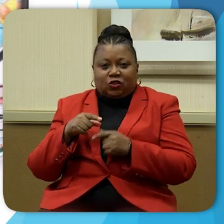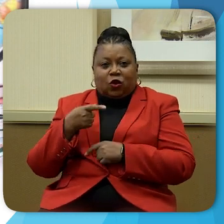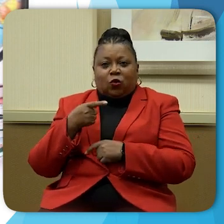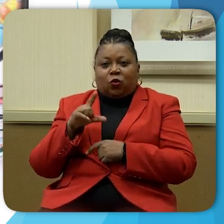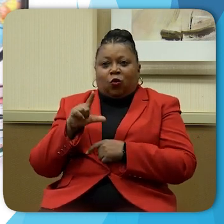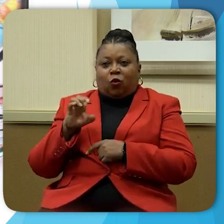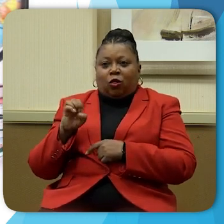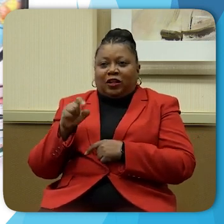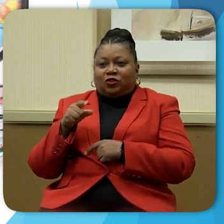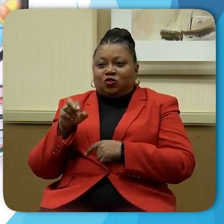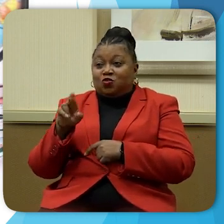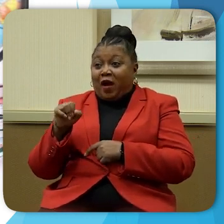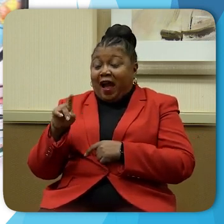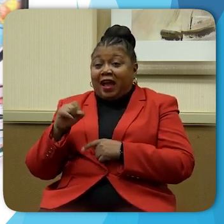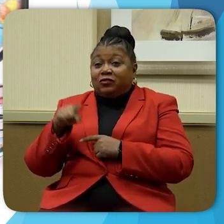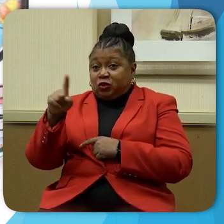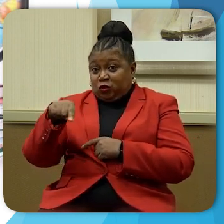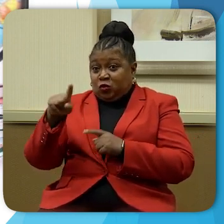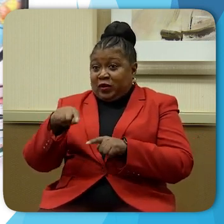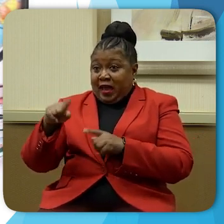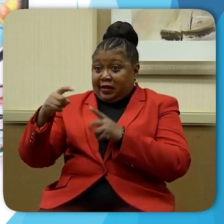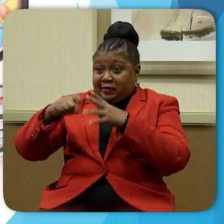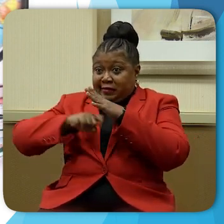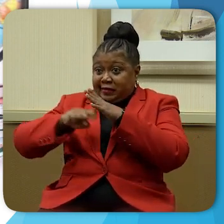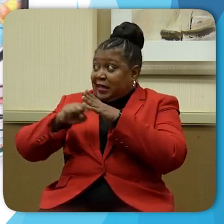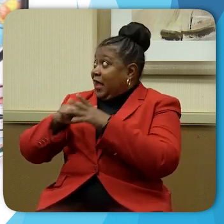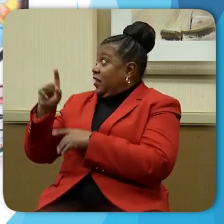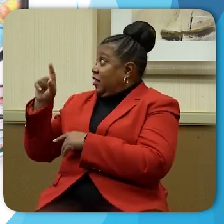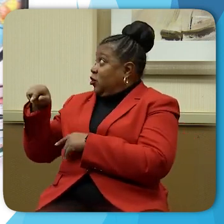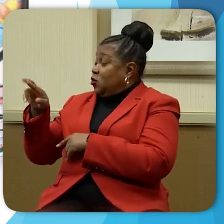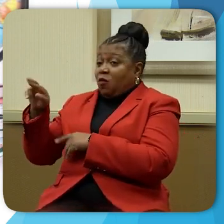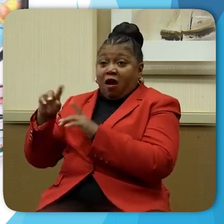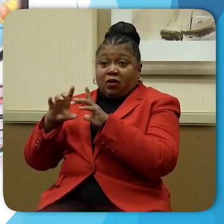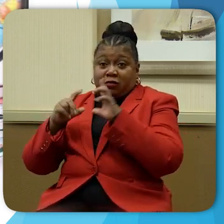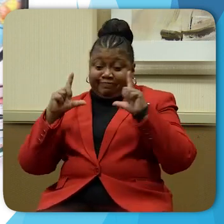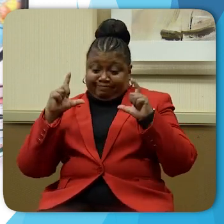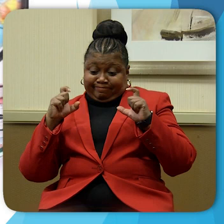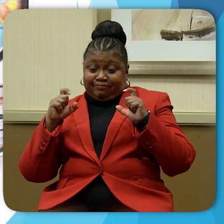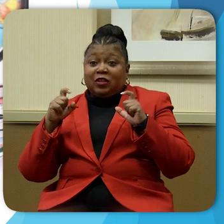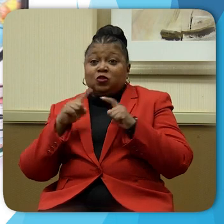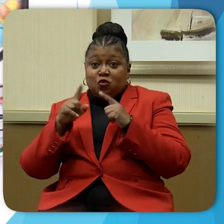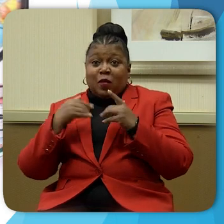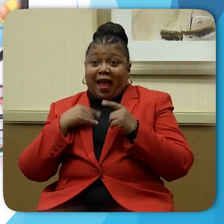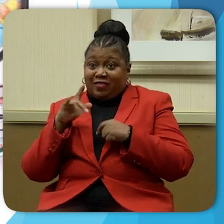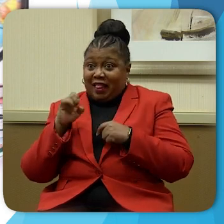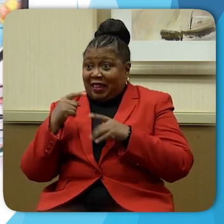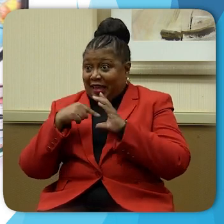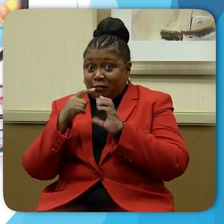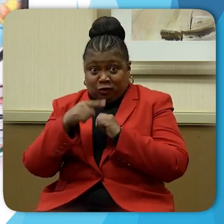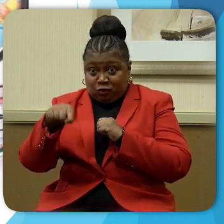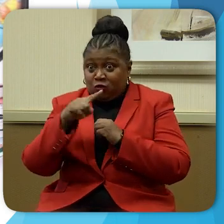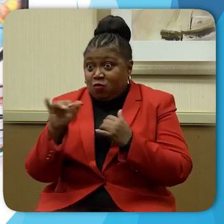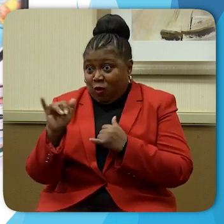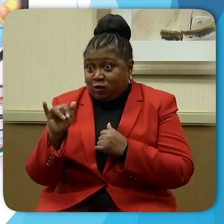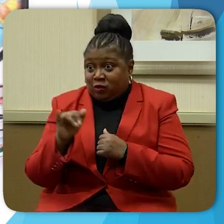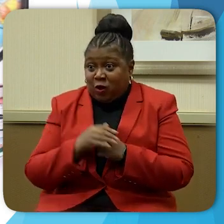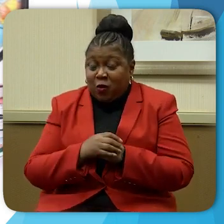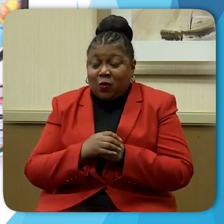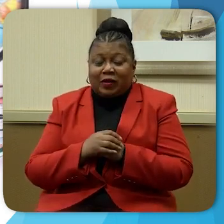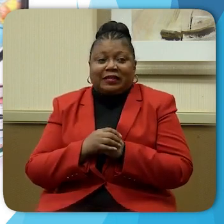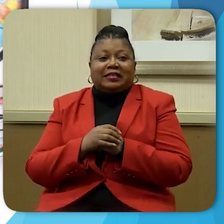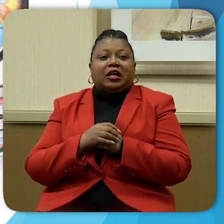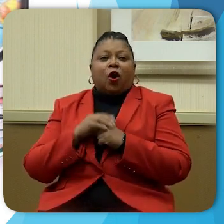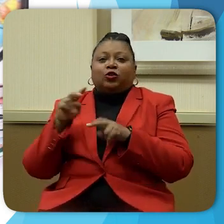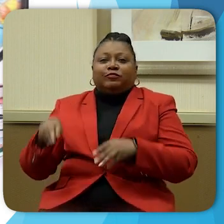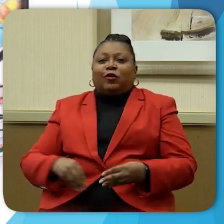Google Drive, which you can scan that QR code. You had the link emailed to you as well,